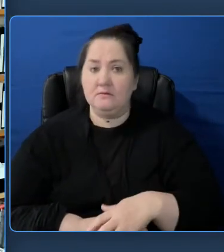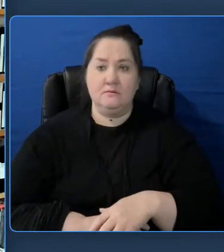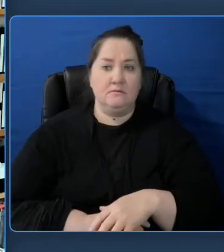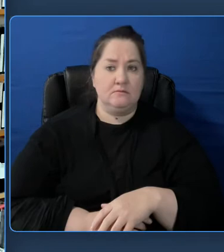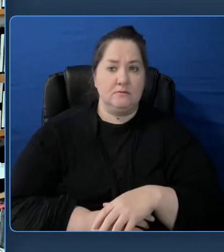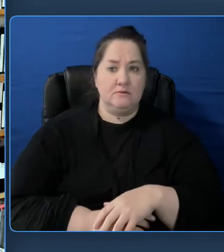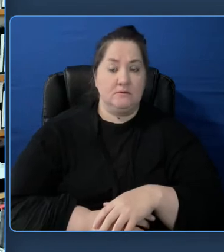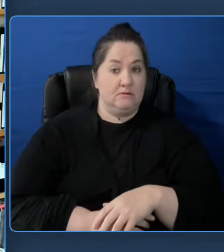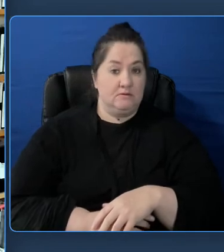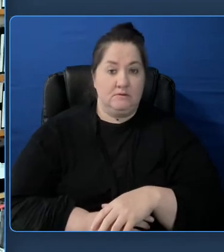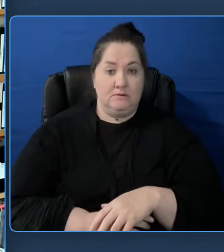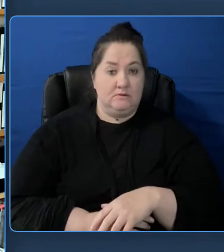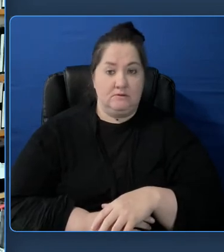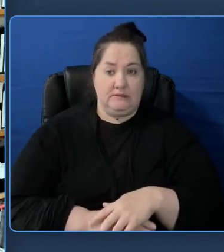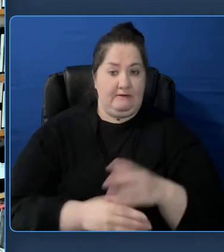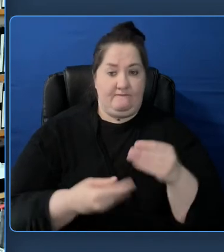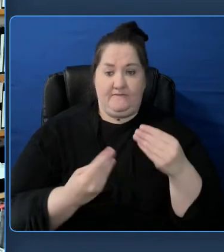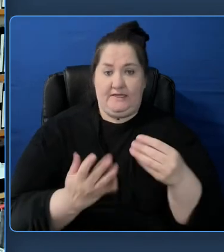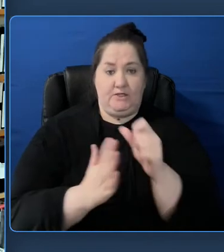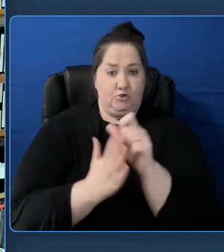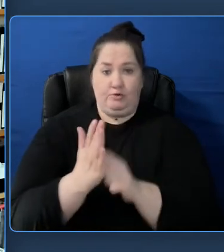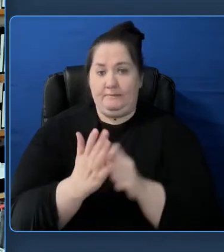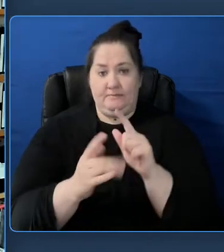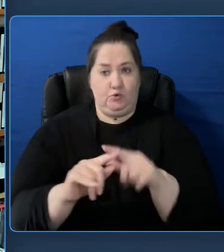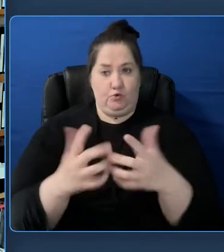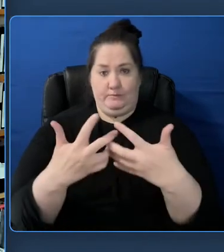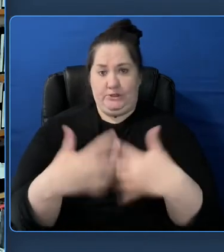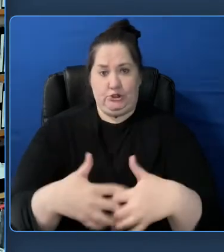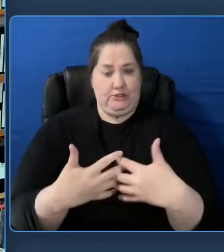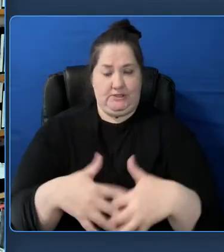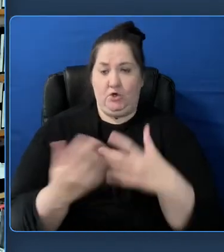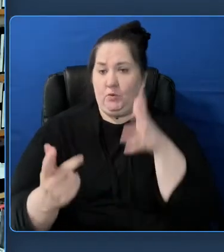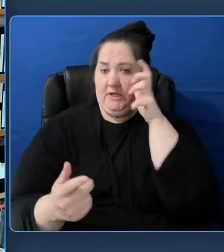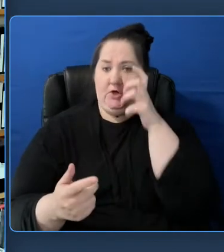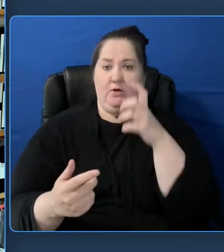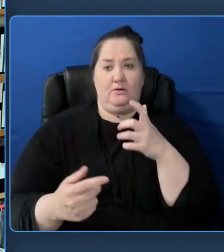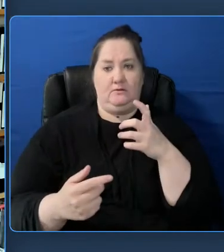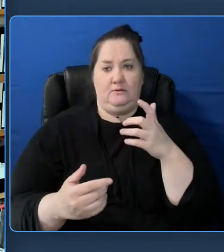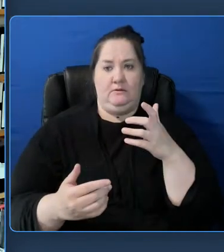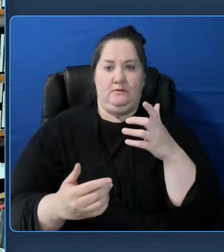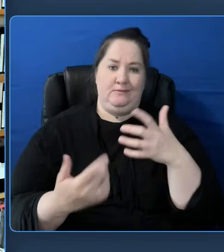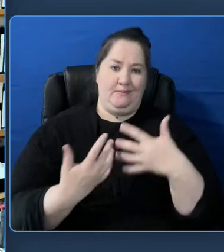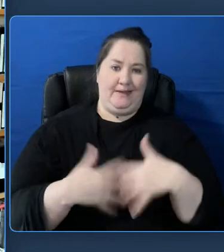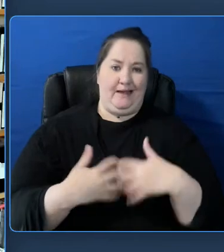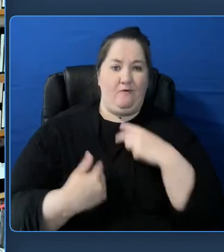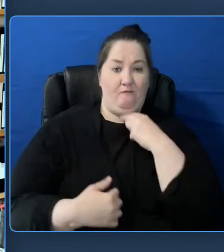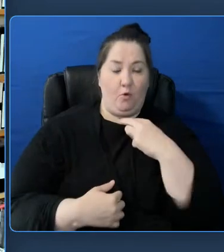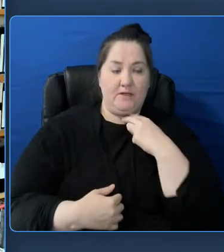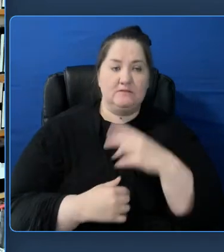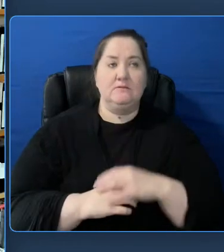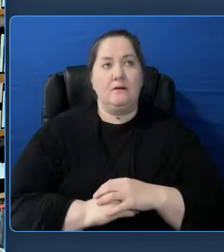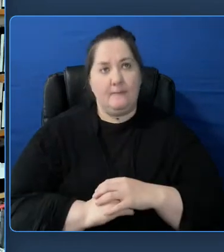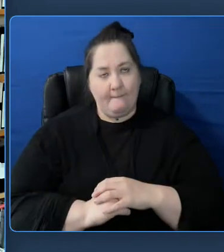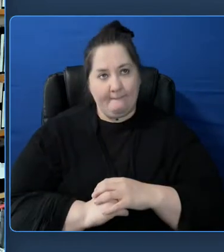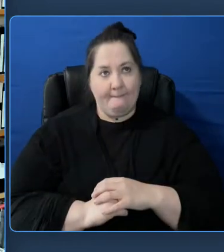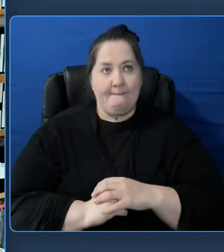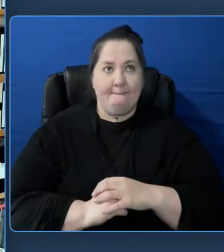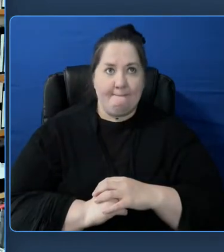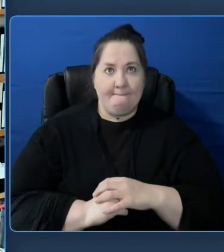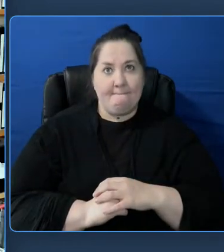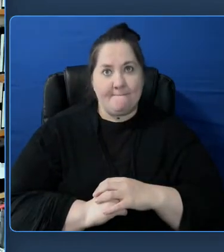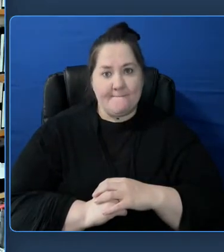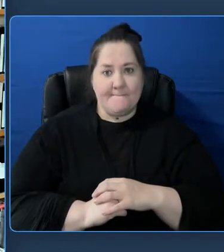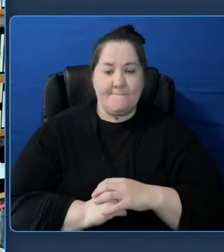Let's just feed a script into the machine and you hear a mechanical voice. Well, I will grant